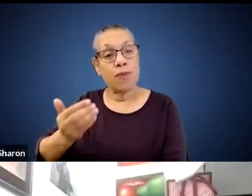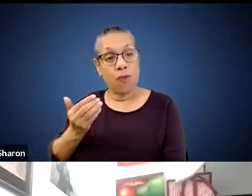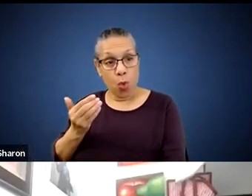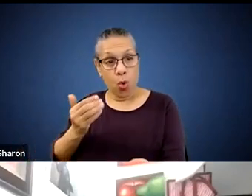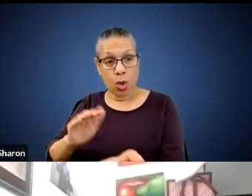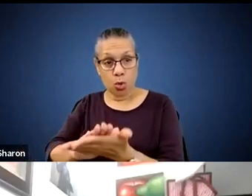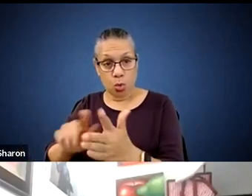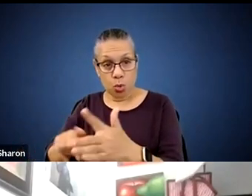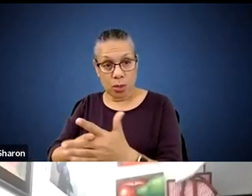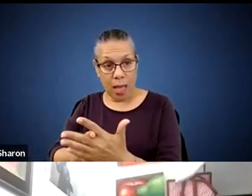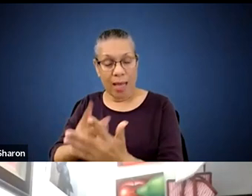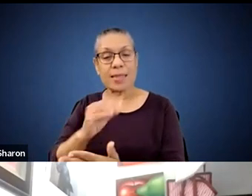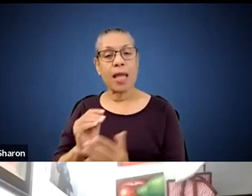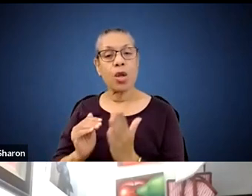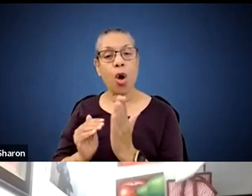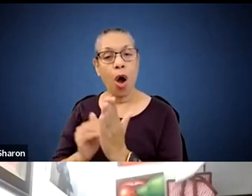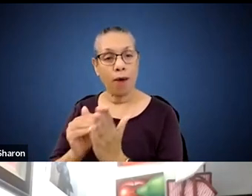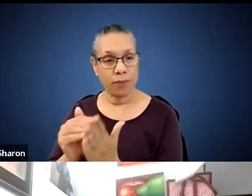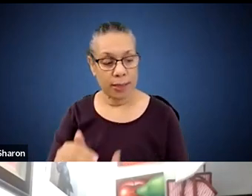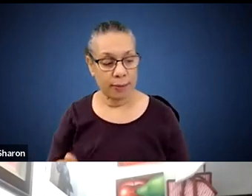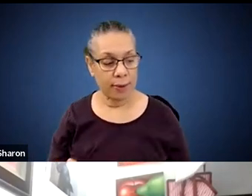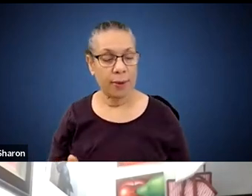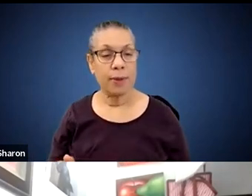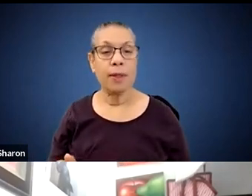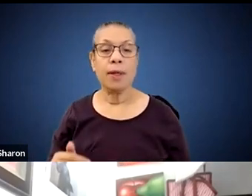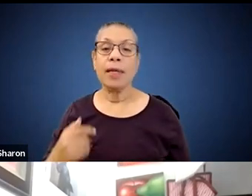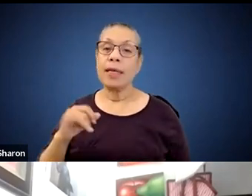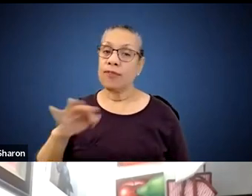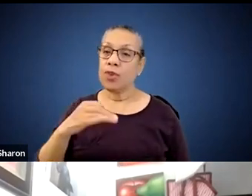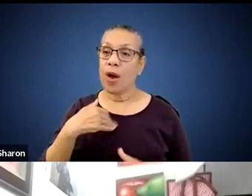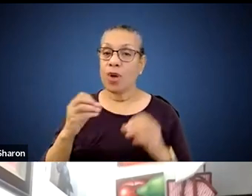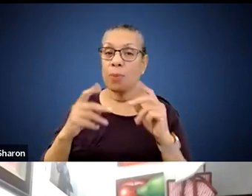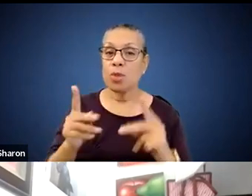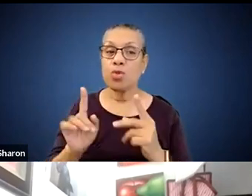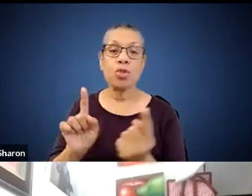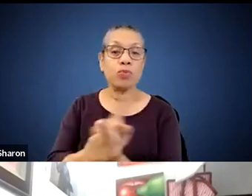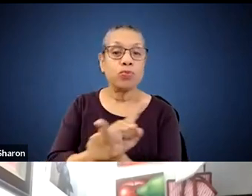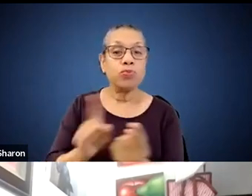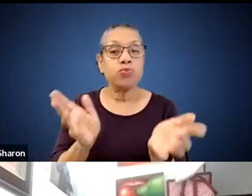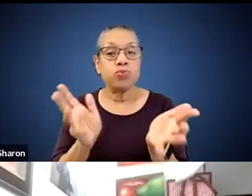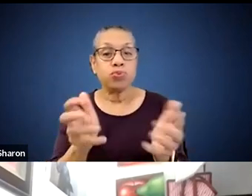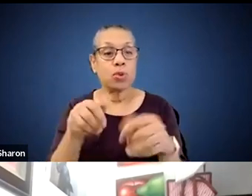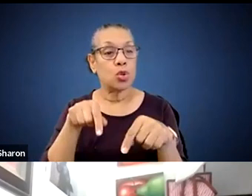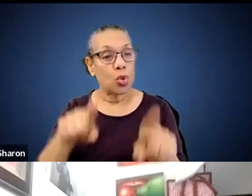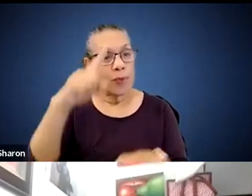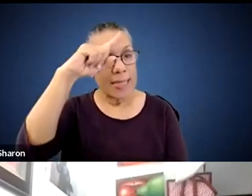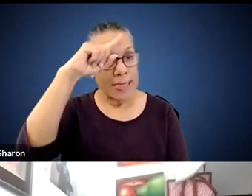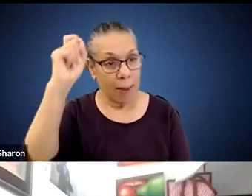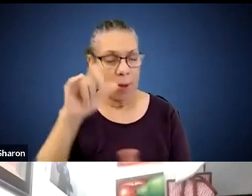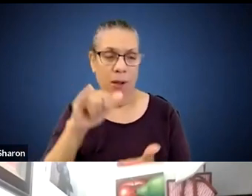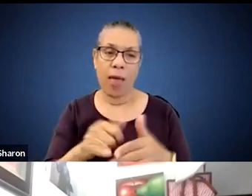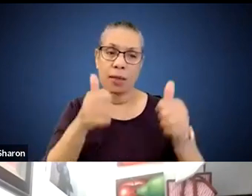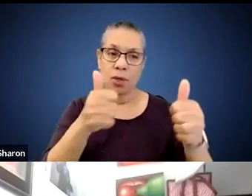if you have capacity and opportunities to engage over the summer that's critically important as well and who can you really